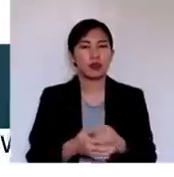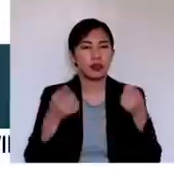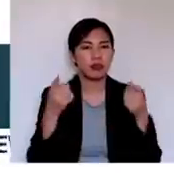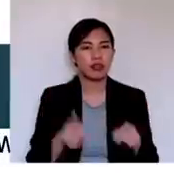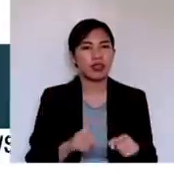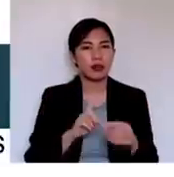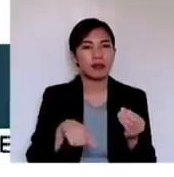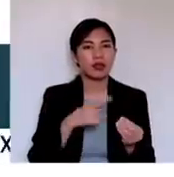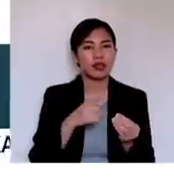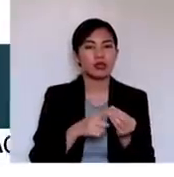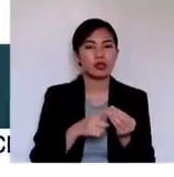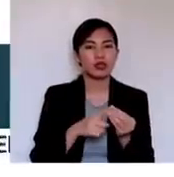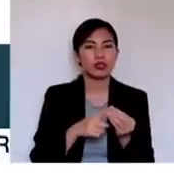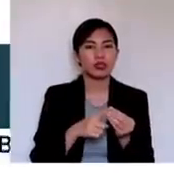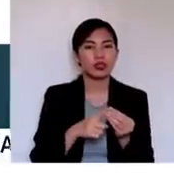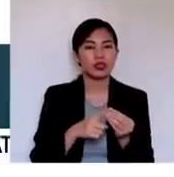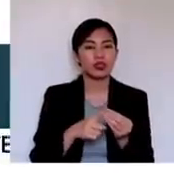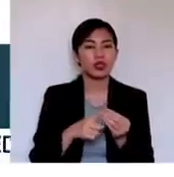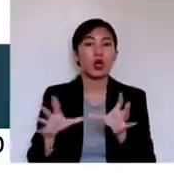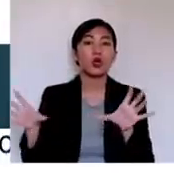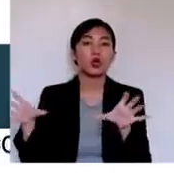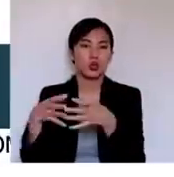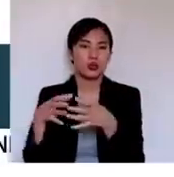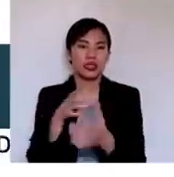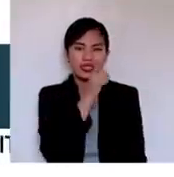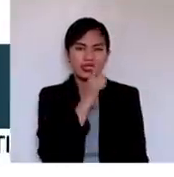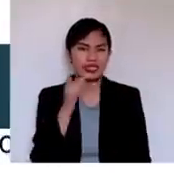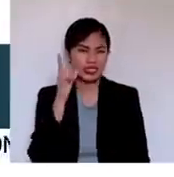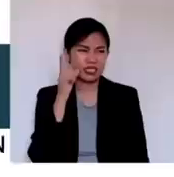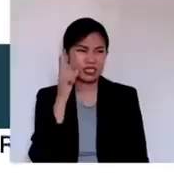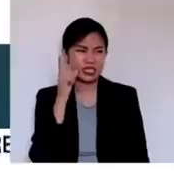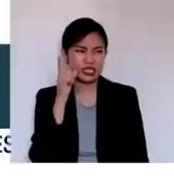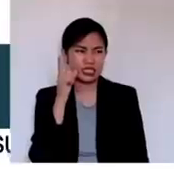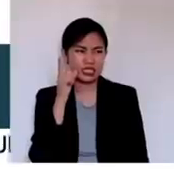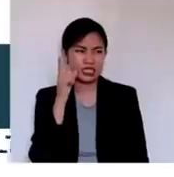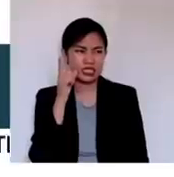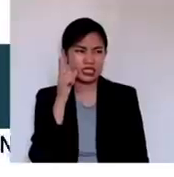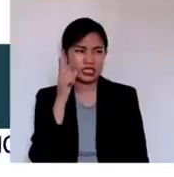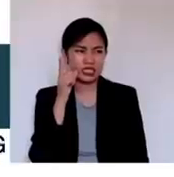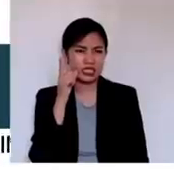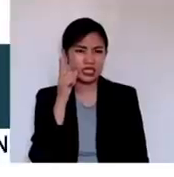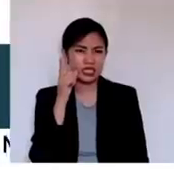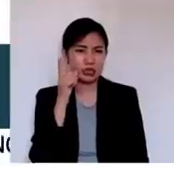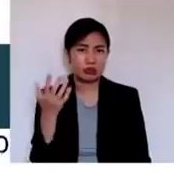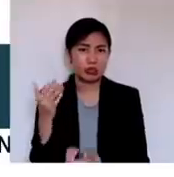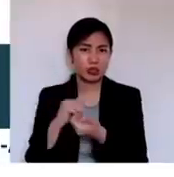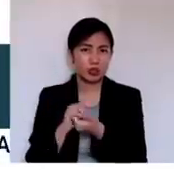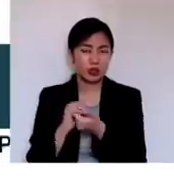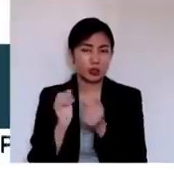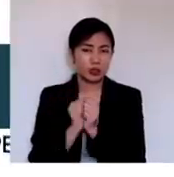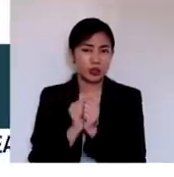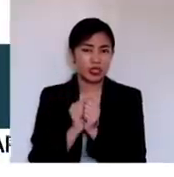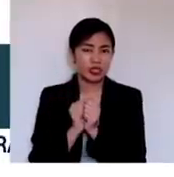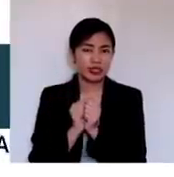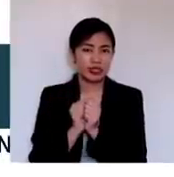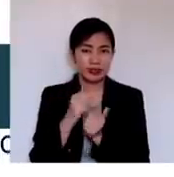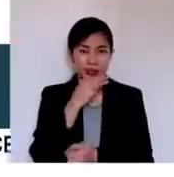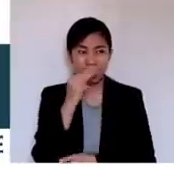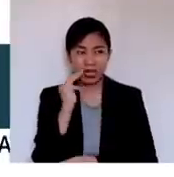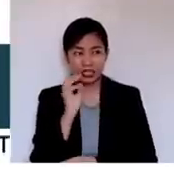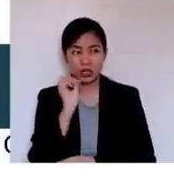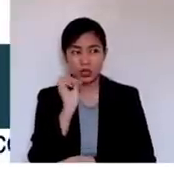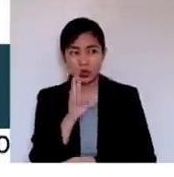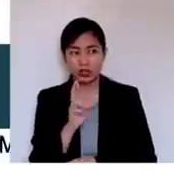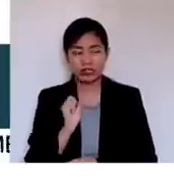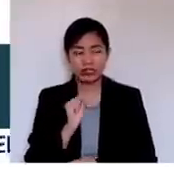Vice President Leni Robredo? Should she go for Manny? Should she go for Senator Ping? But then